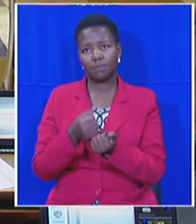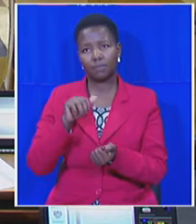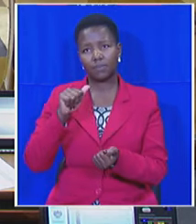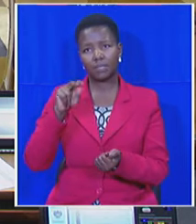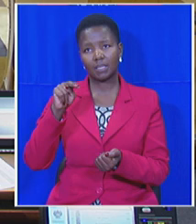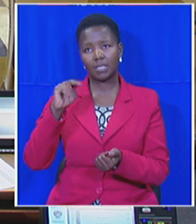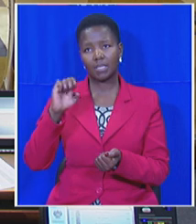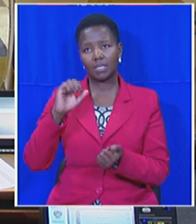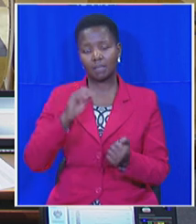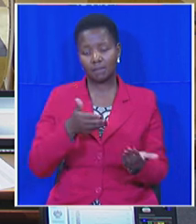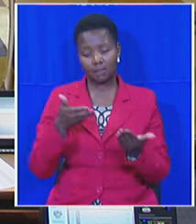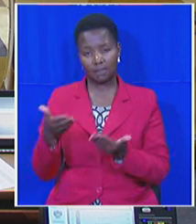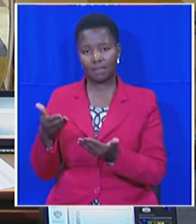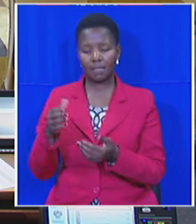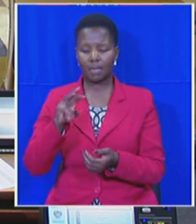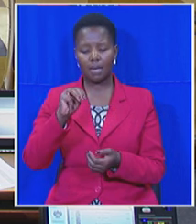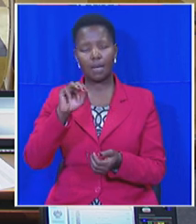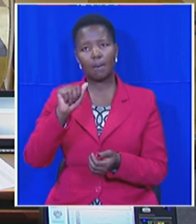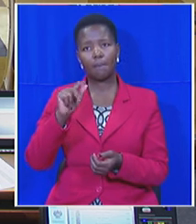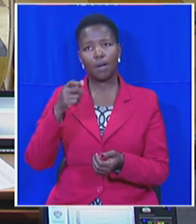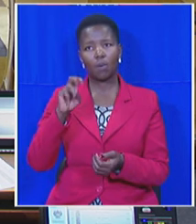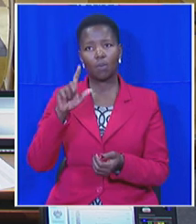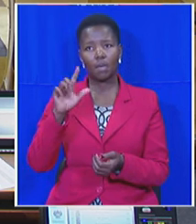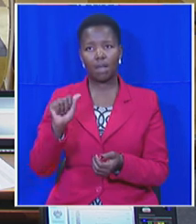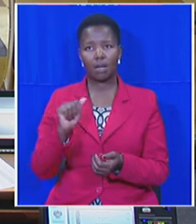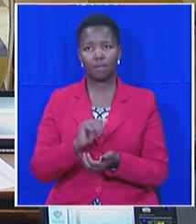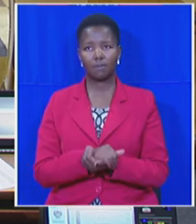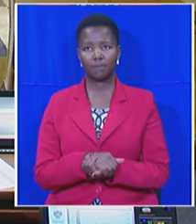ANC Mutsabiseki Makubela.